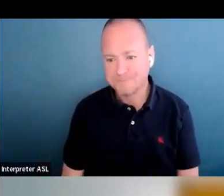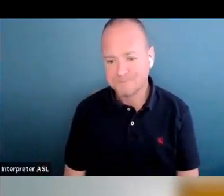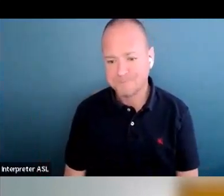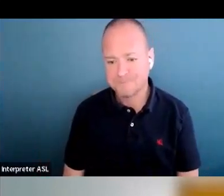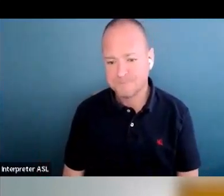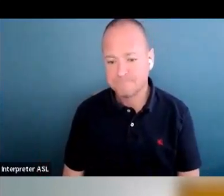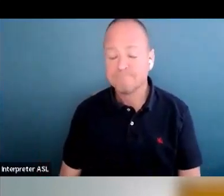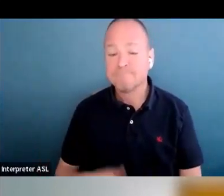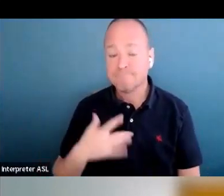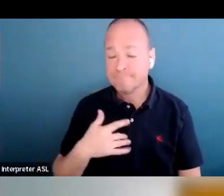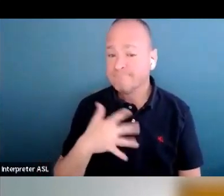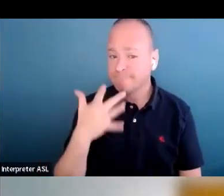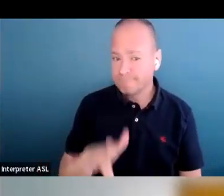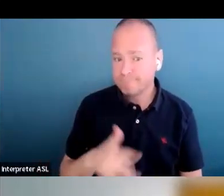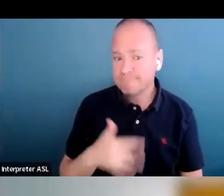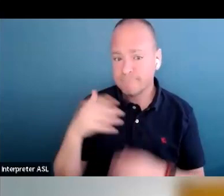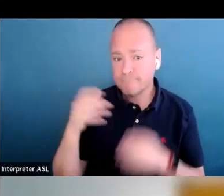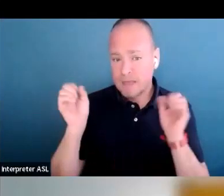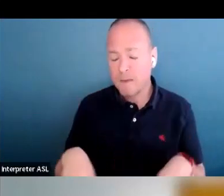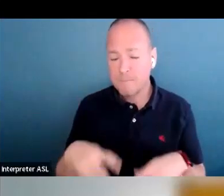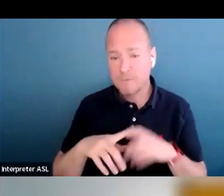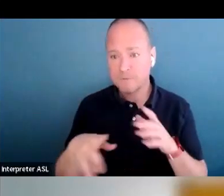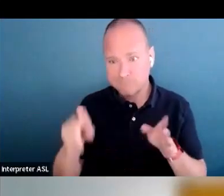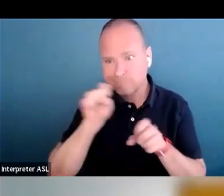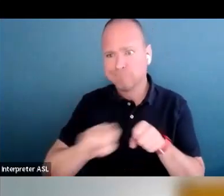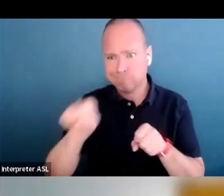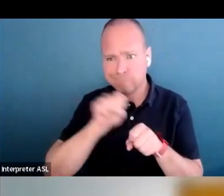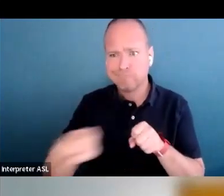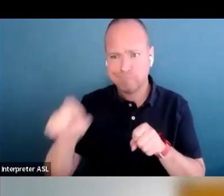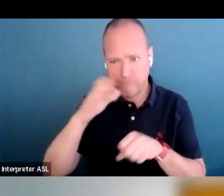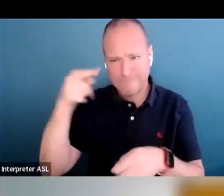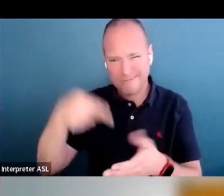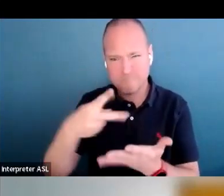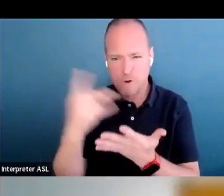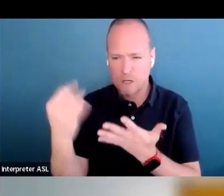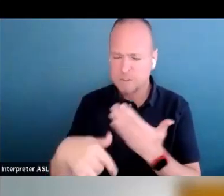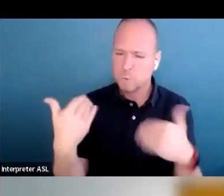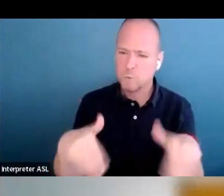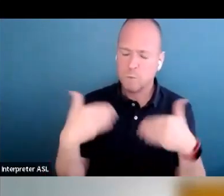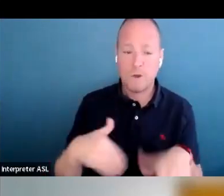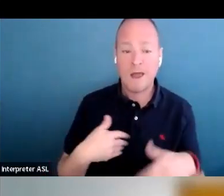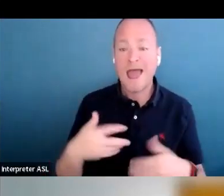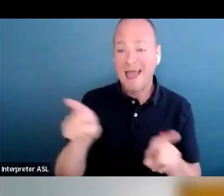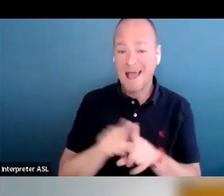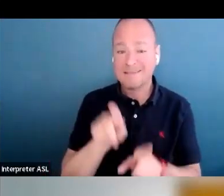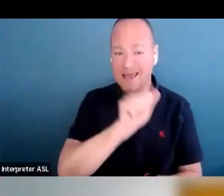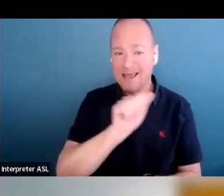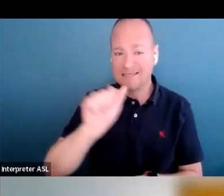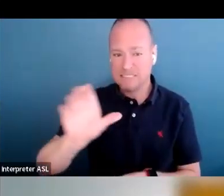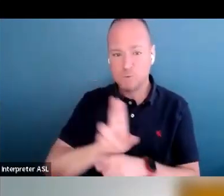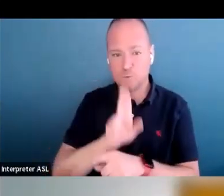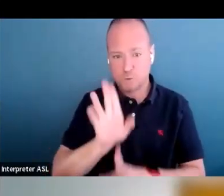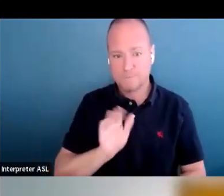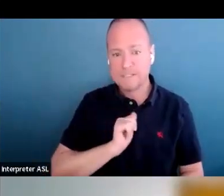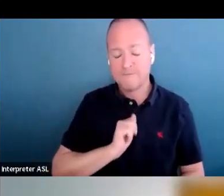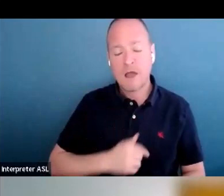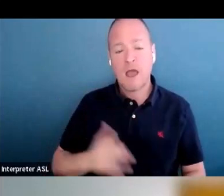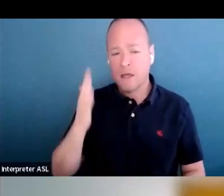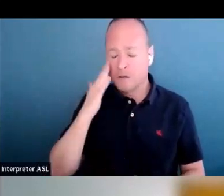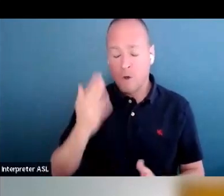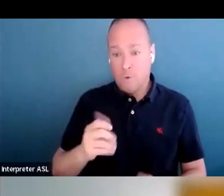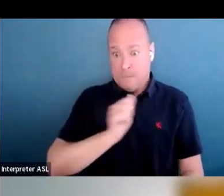I was fortunate to be able to do a lot of work for this project. As an AAC user myself, I know firsthand of